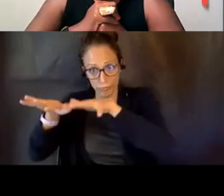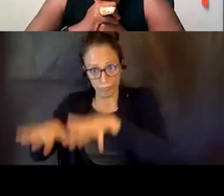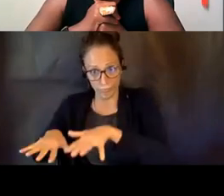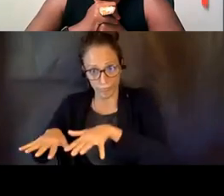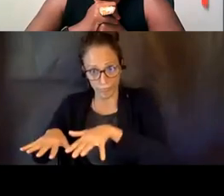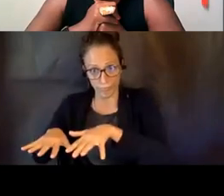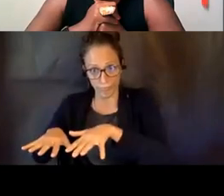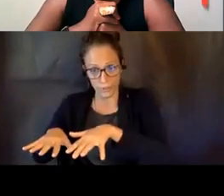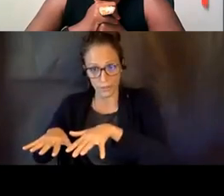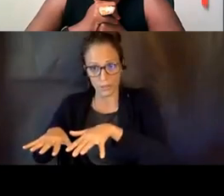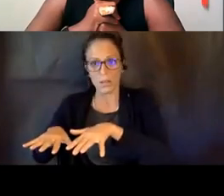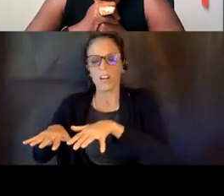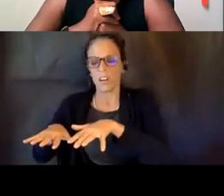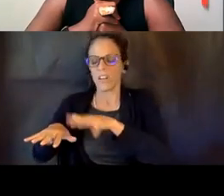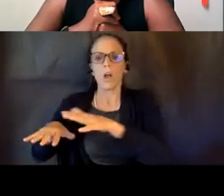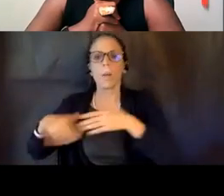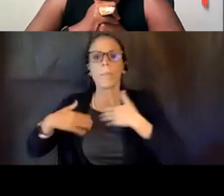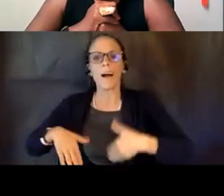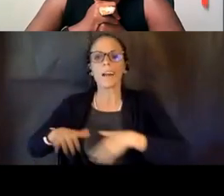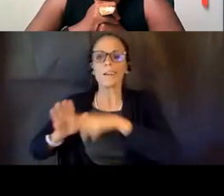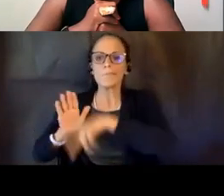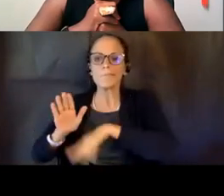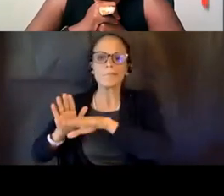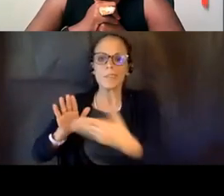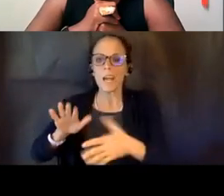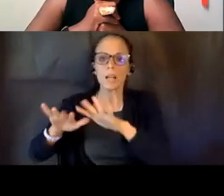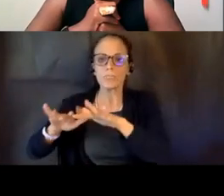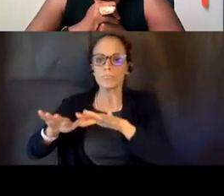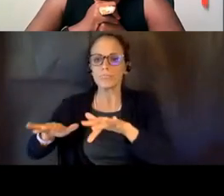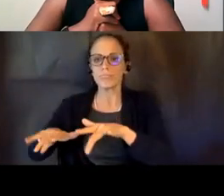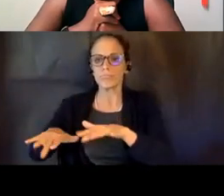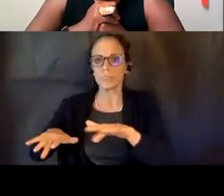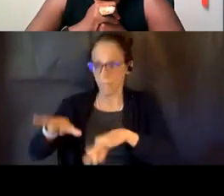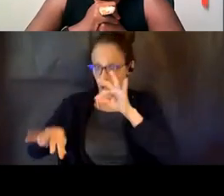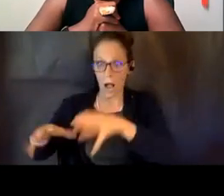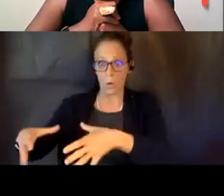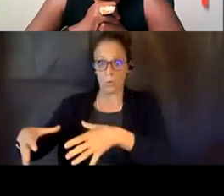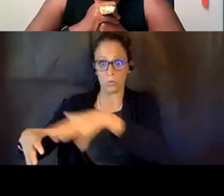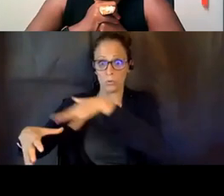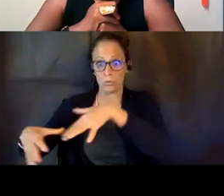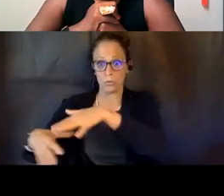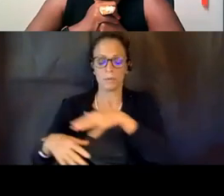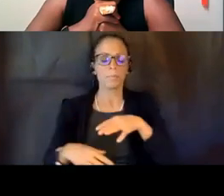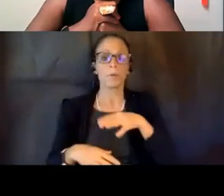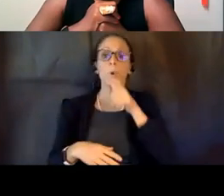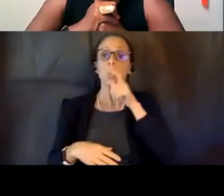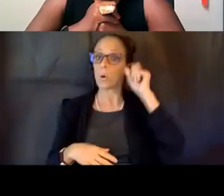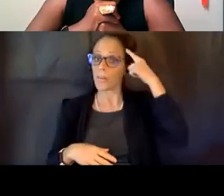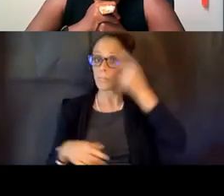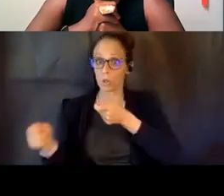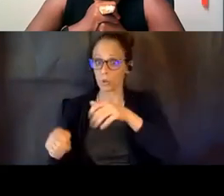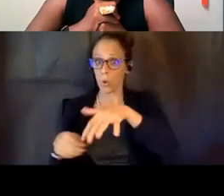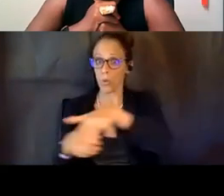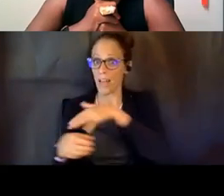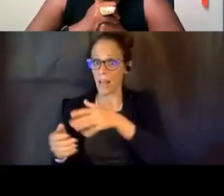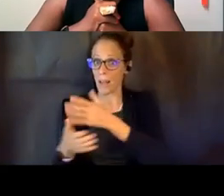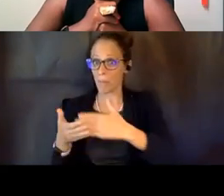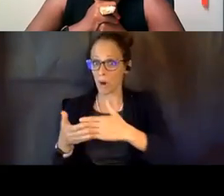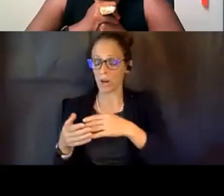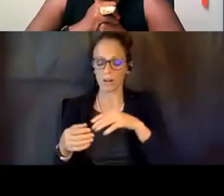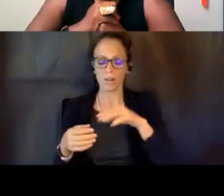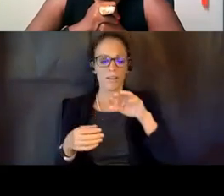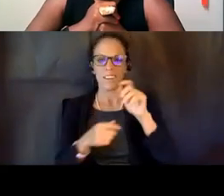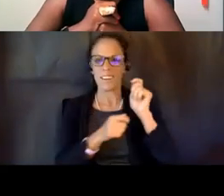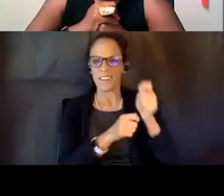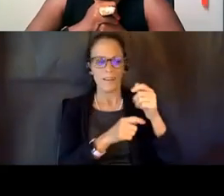for years. And Fish and Wildlife is the government agency in control of that. So part of the job is trying to, how to get Fish and Wildlife to